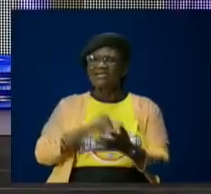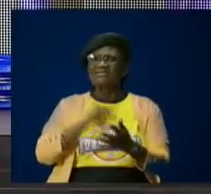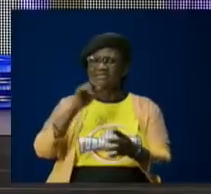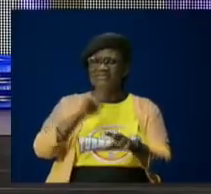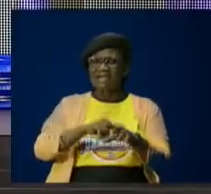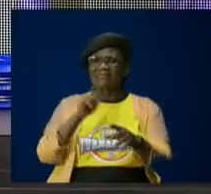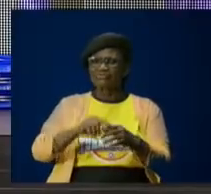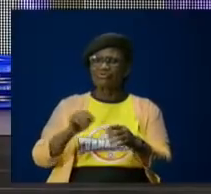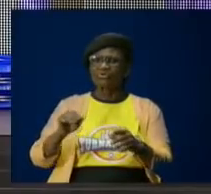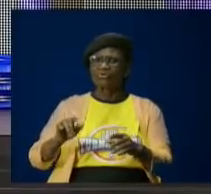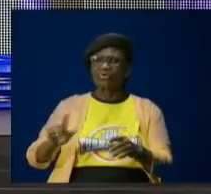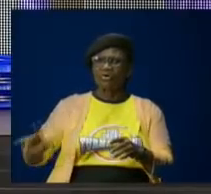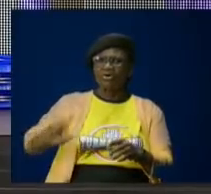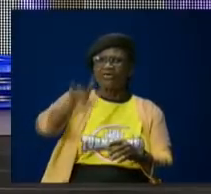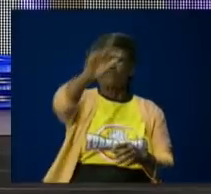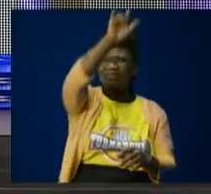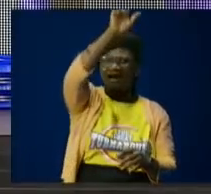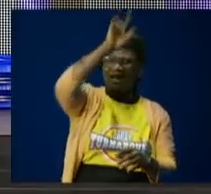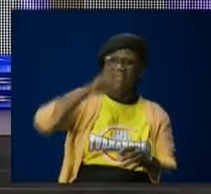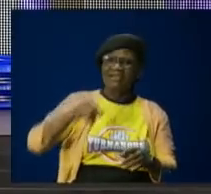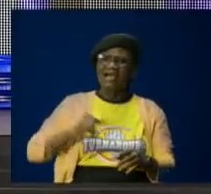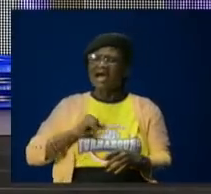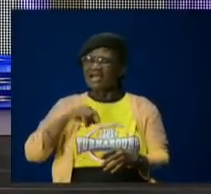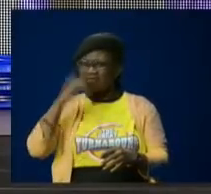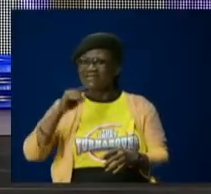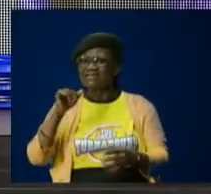I said, "That is true."